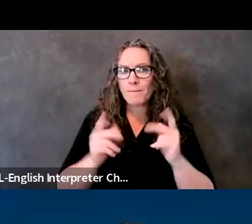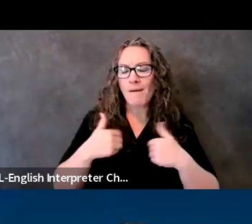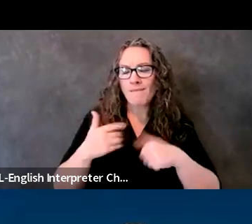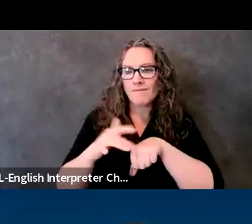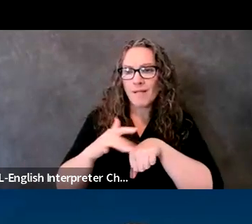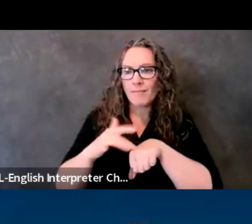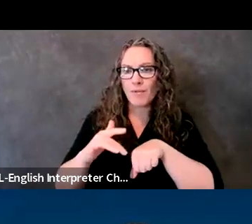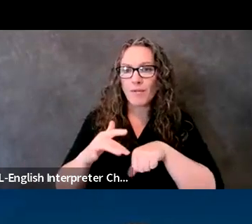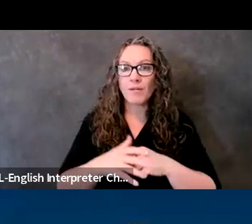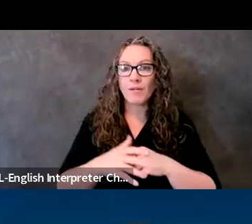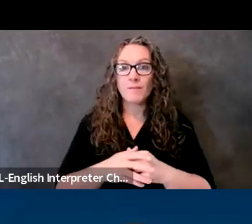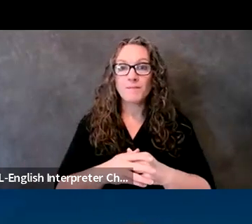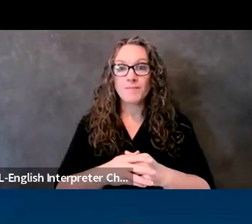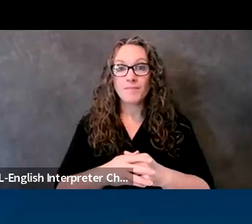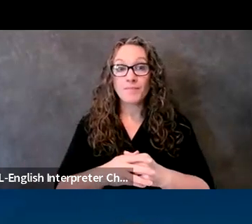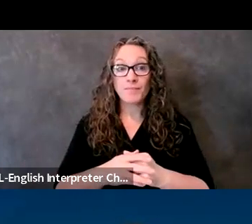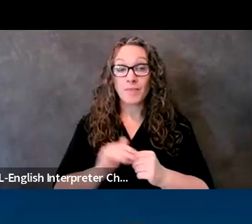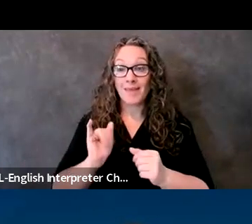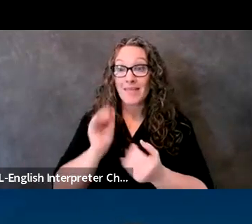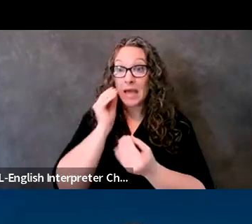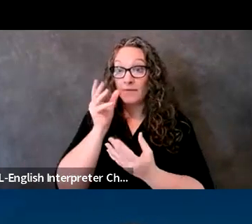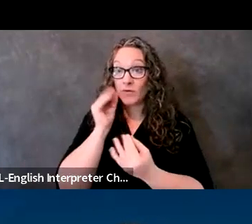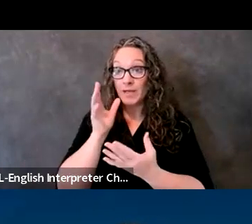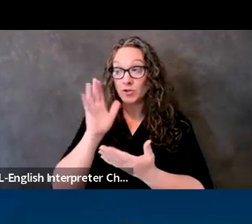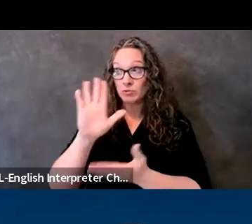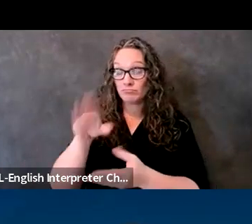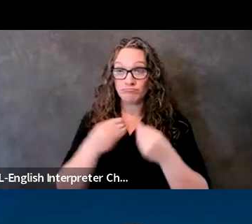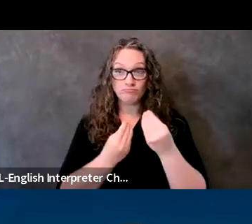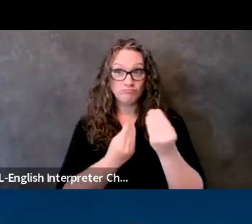it the information to and targeting specific